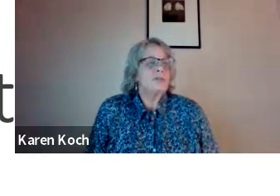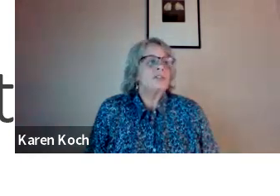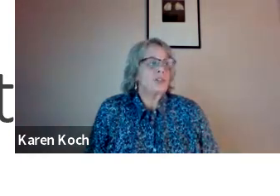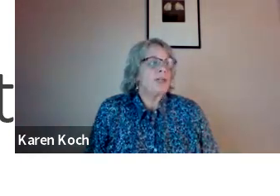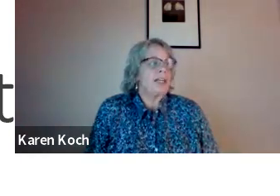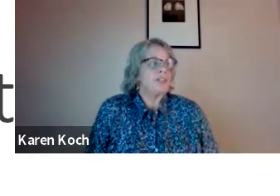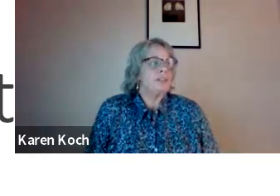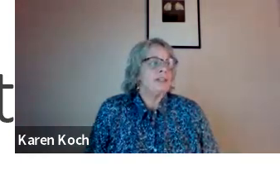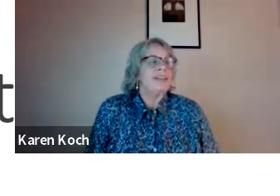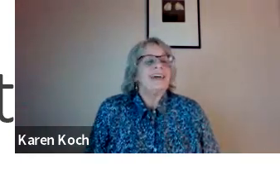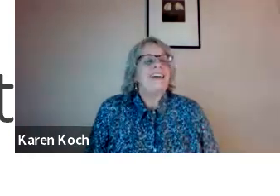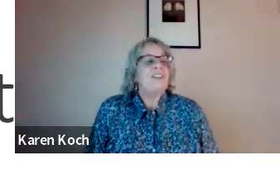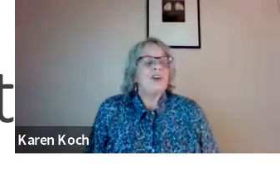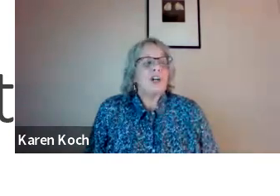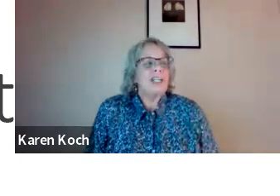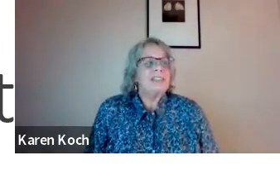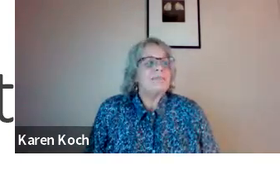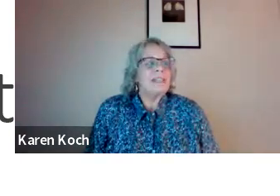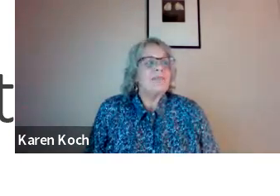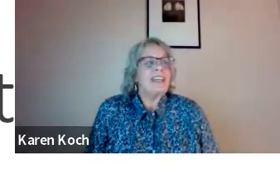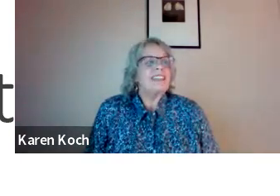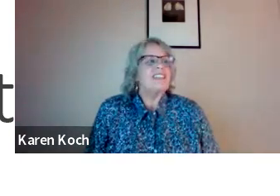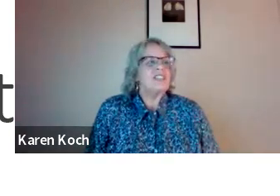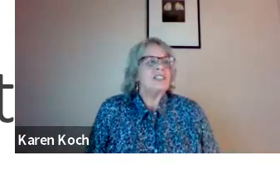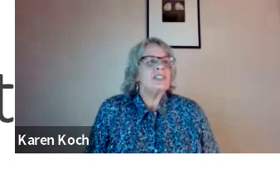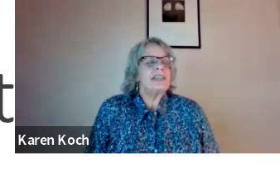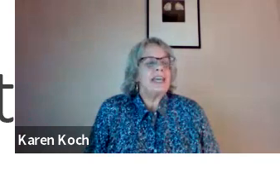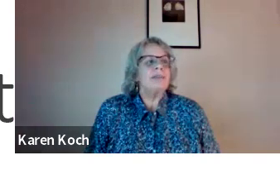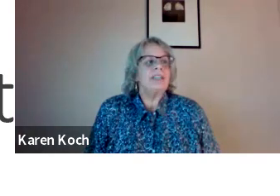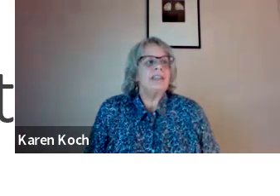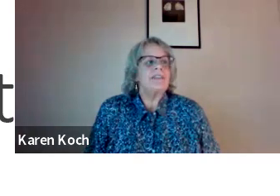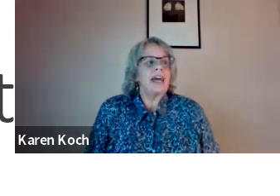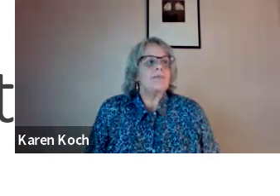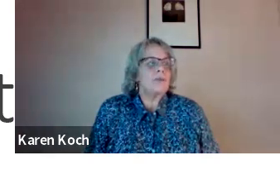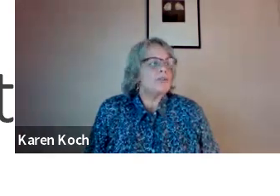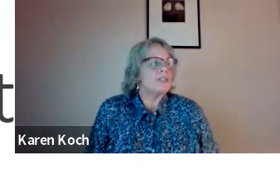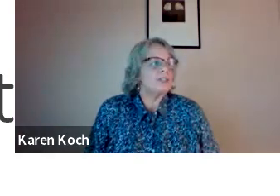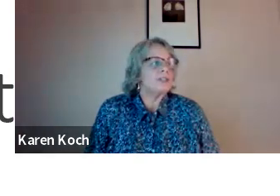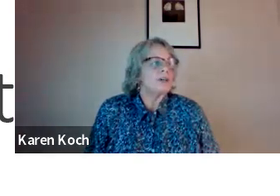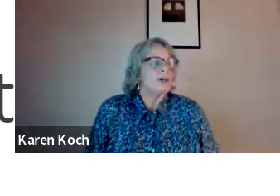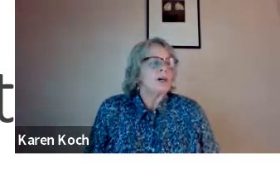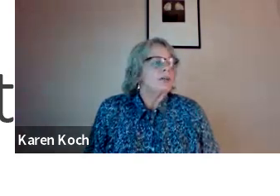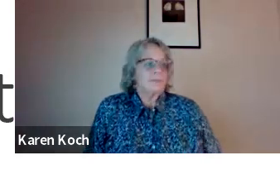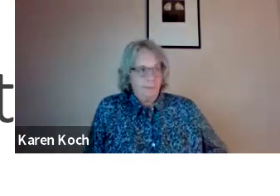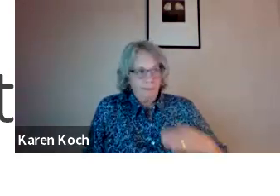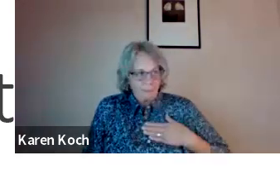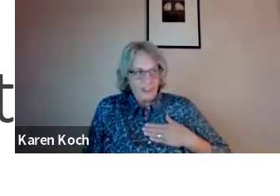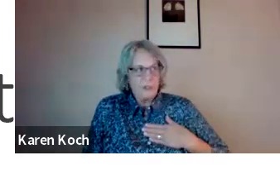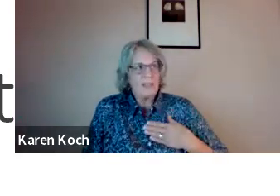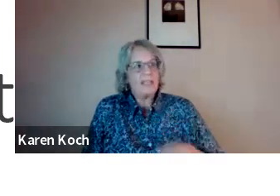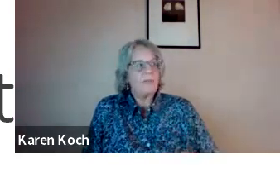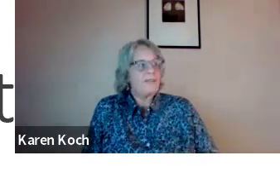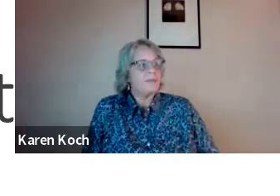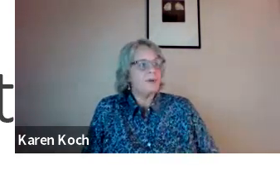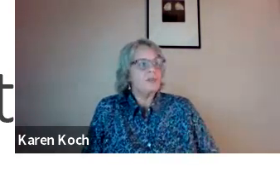promote self-determination. And the guardians must make the decisions that they believe that person,